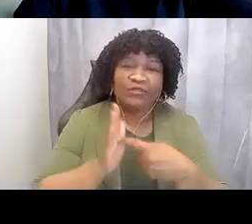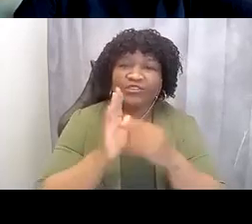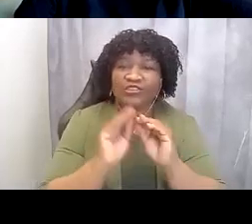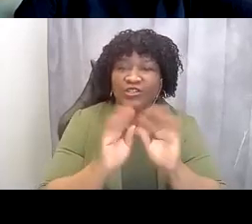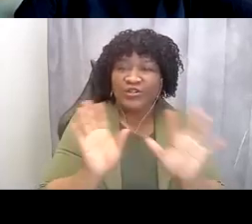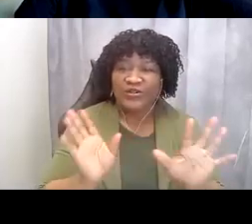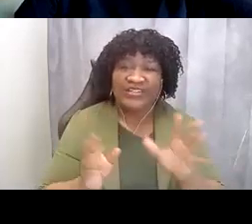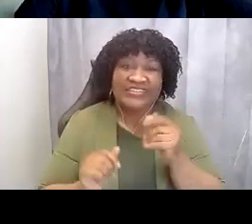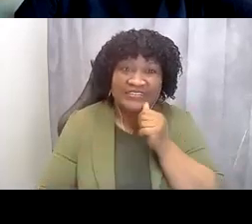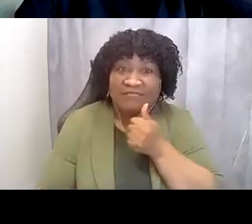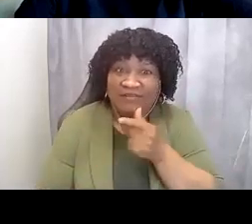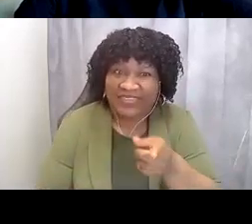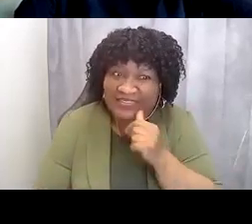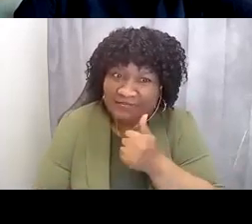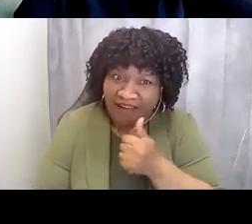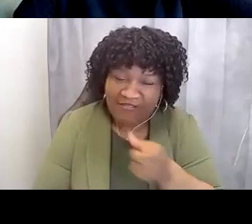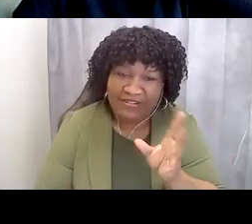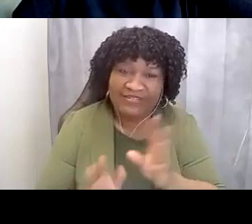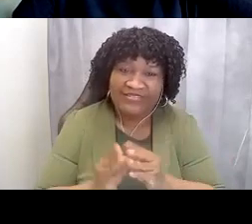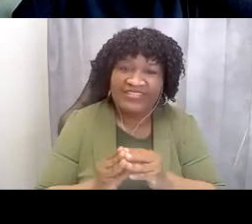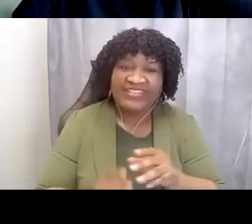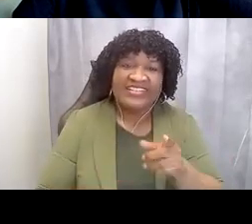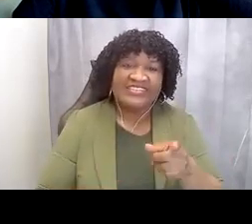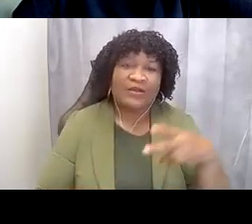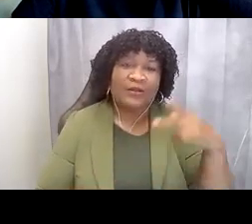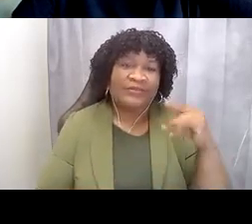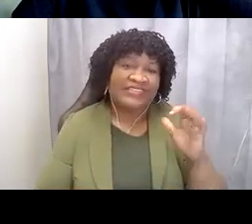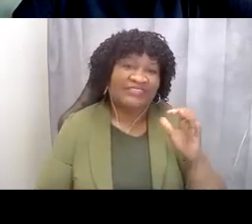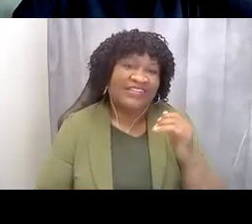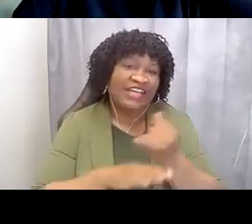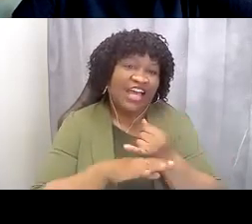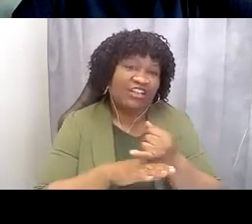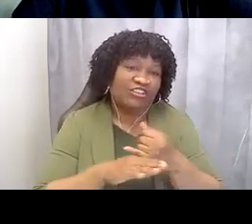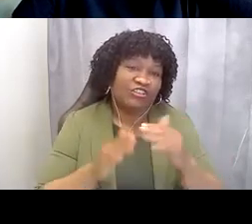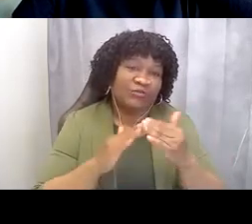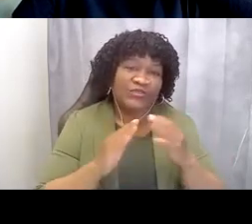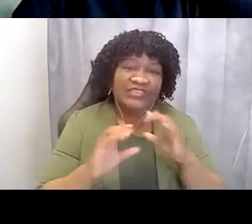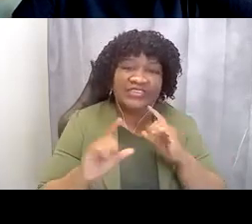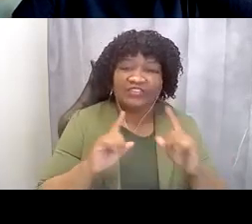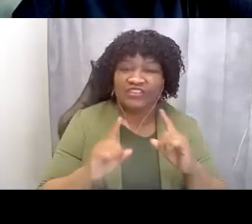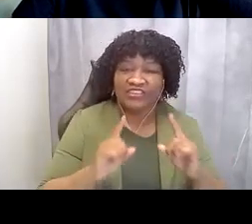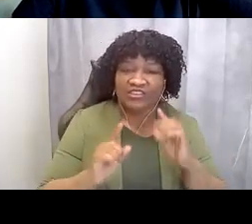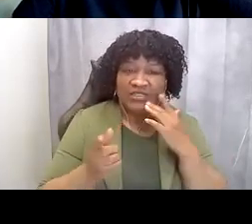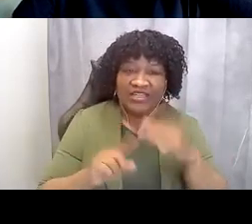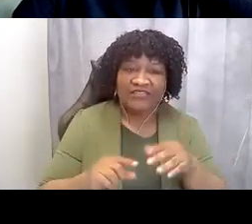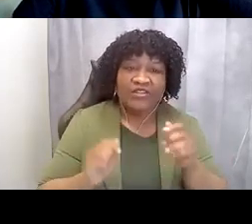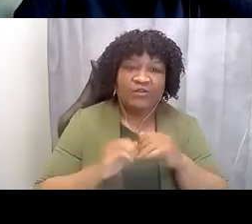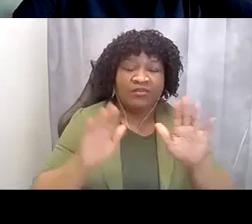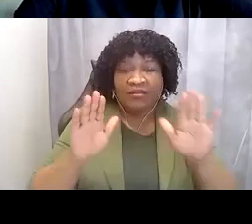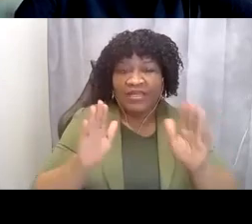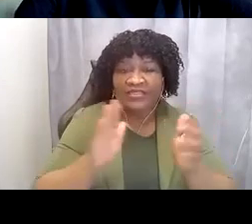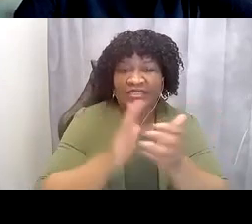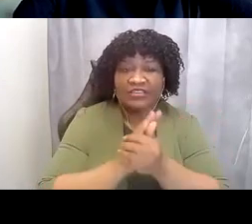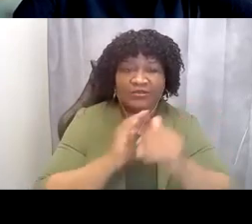it's tomorrow. So a Pacific Islander community conversation with amazing experts to